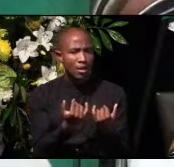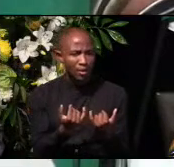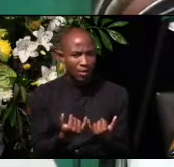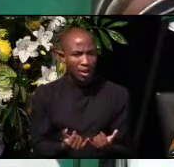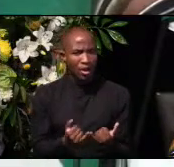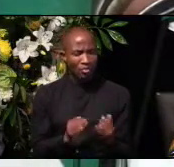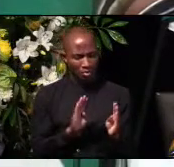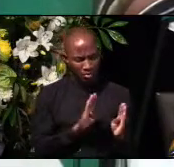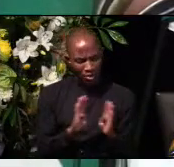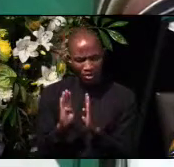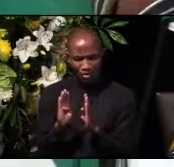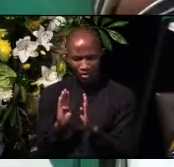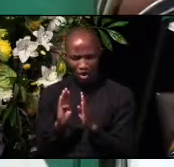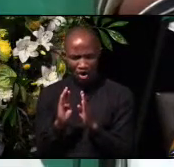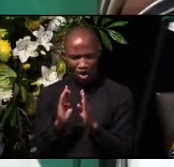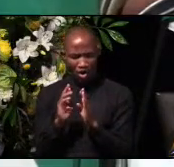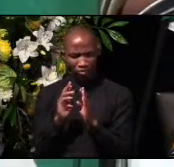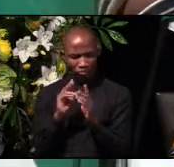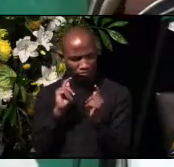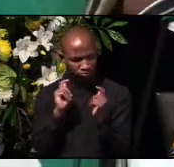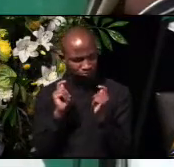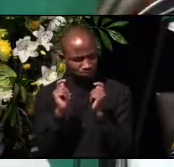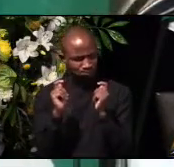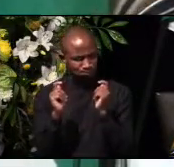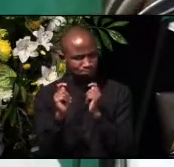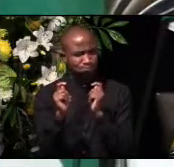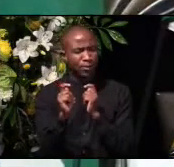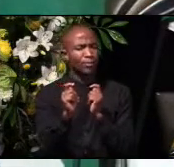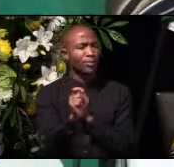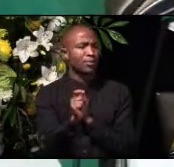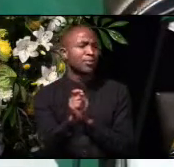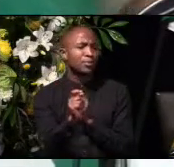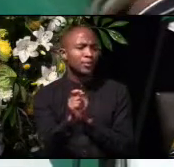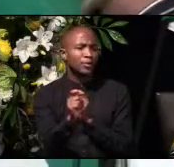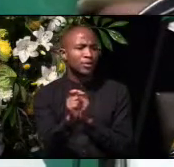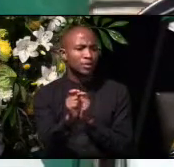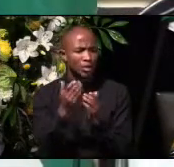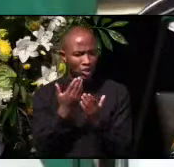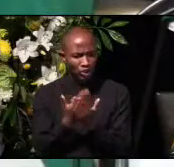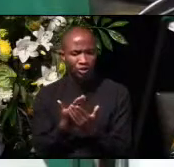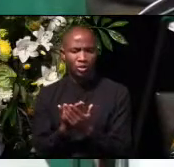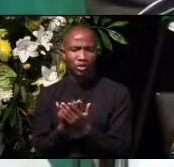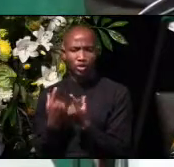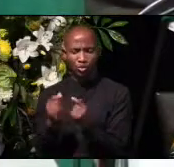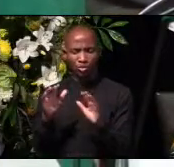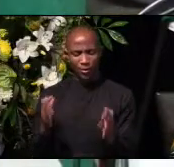we went into the space of moral degeneration